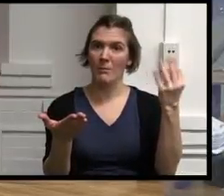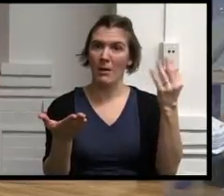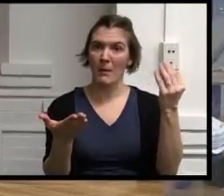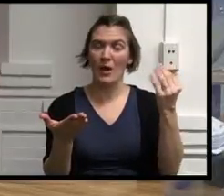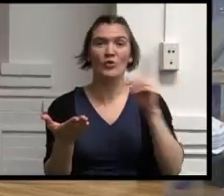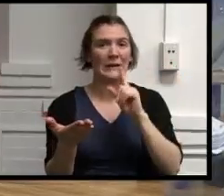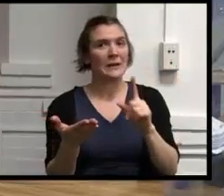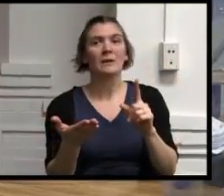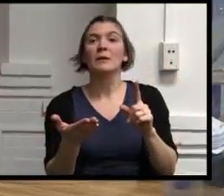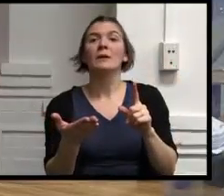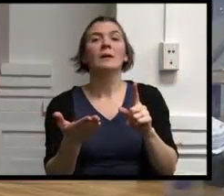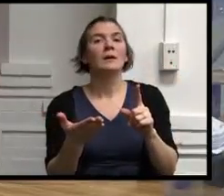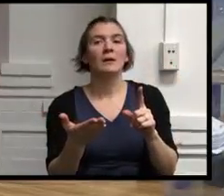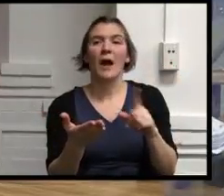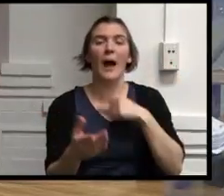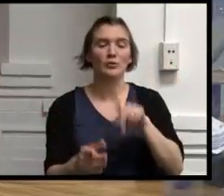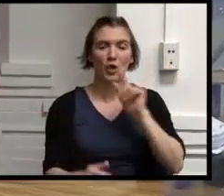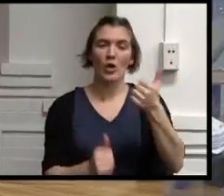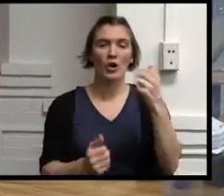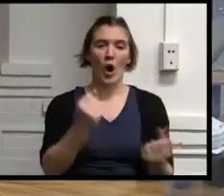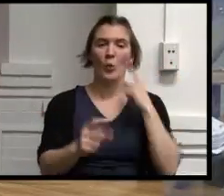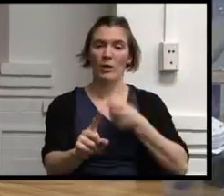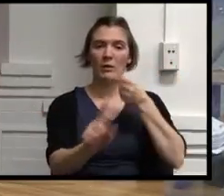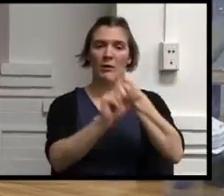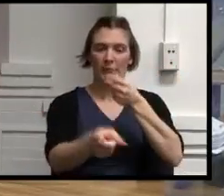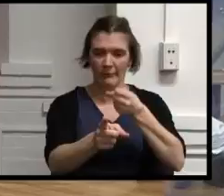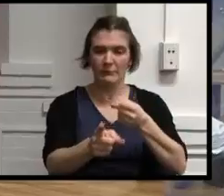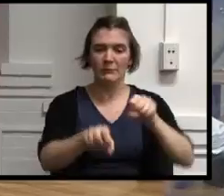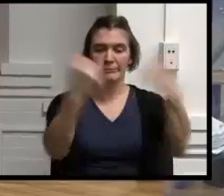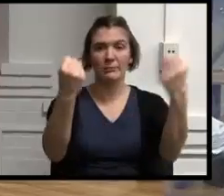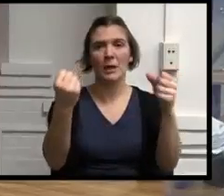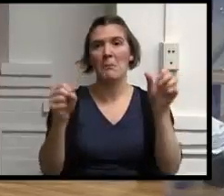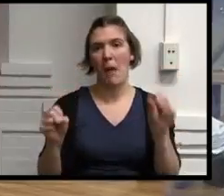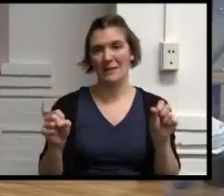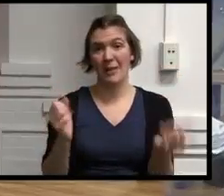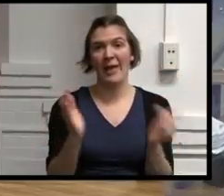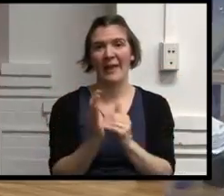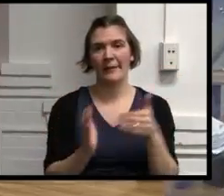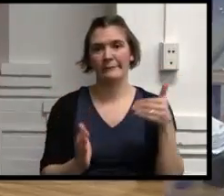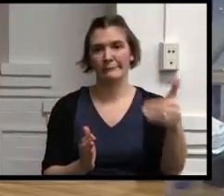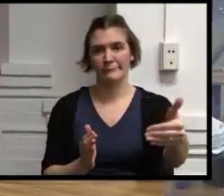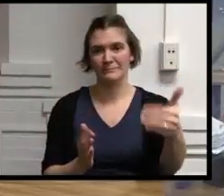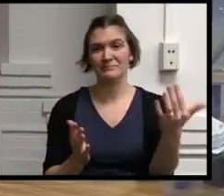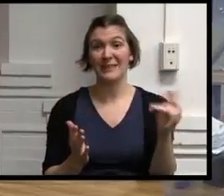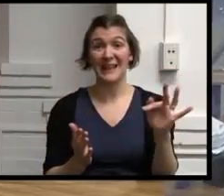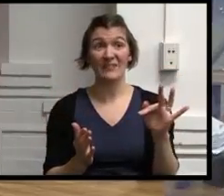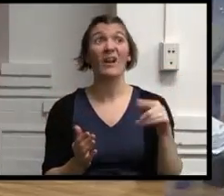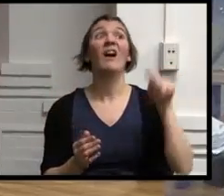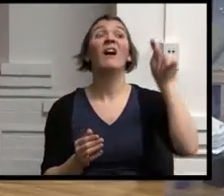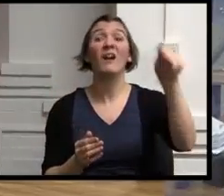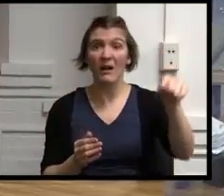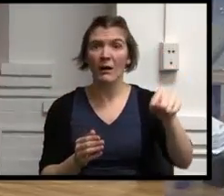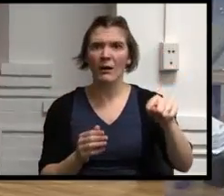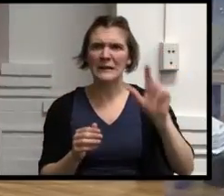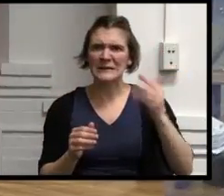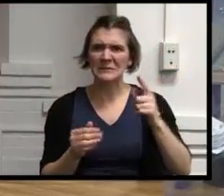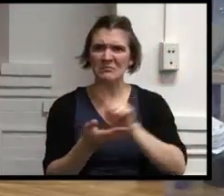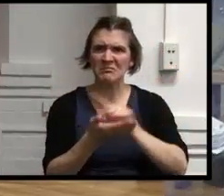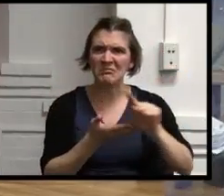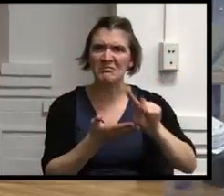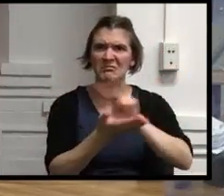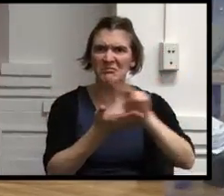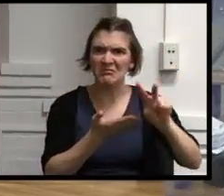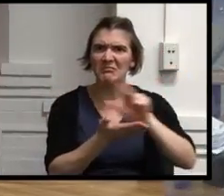vulnerable positions. This isn't going to be the last time that an accident happens that knocks it out. If we have one like this that is extended for several weeks